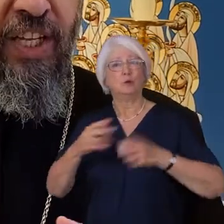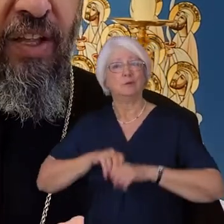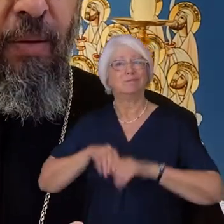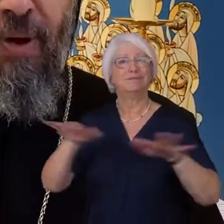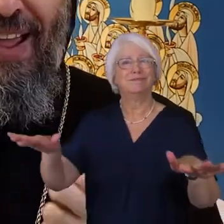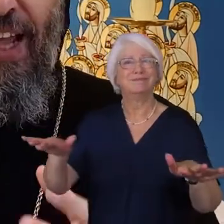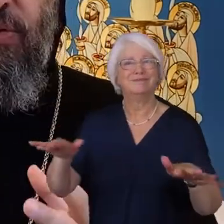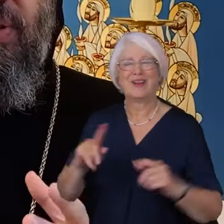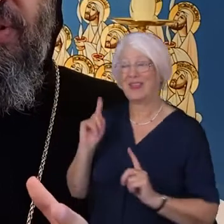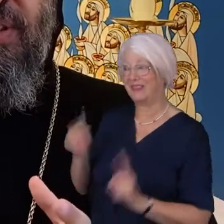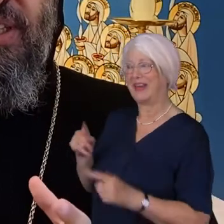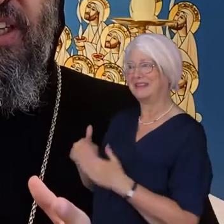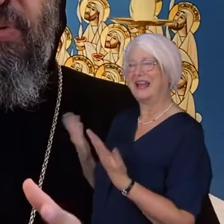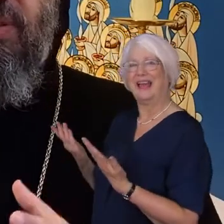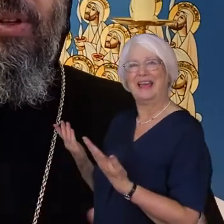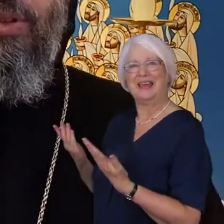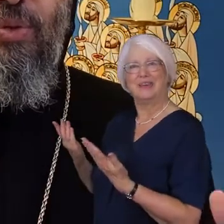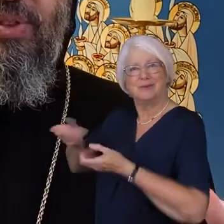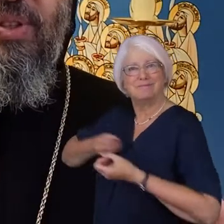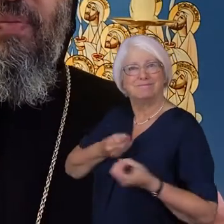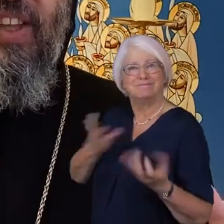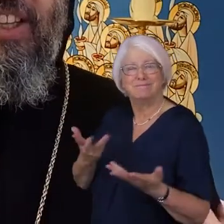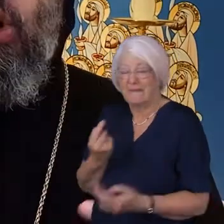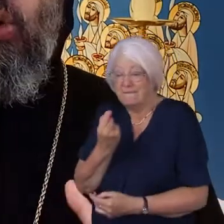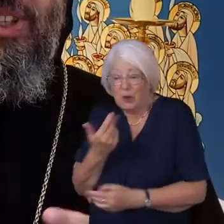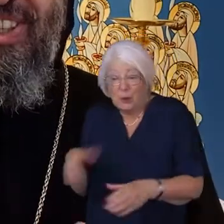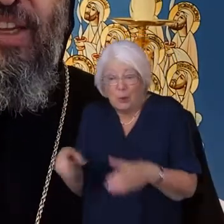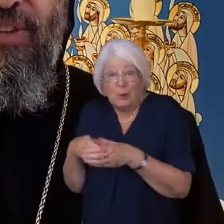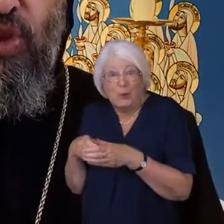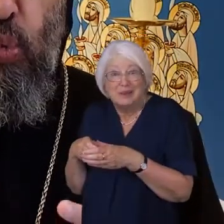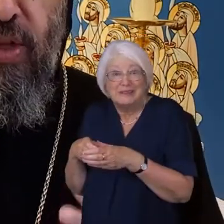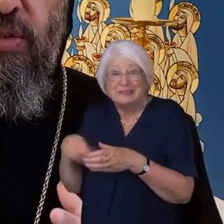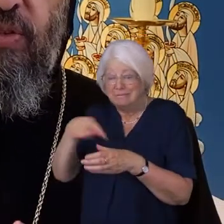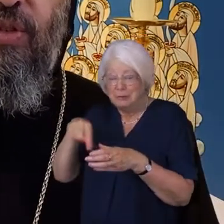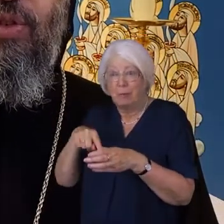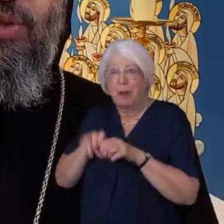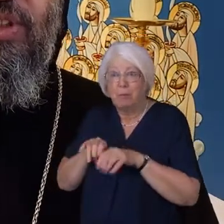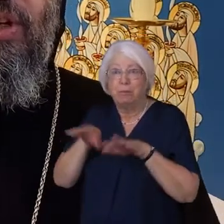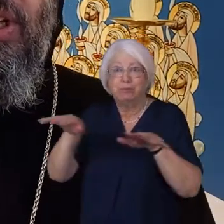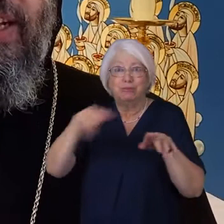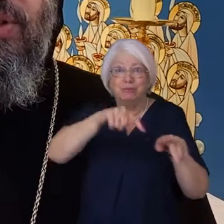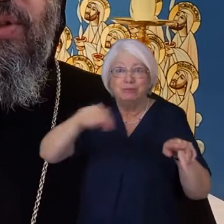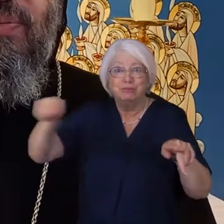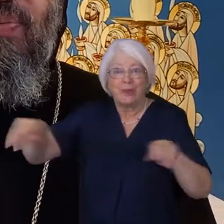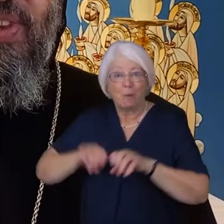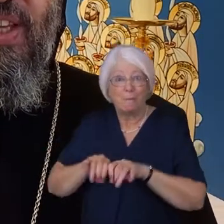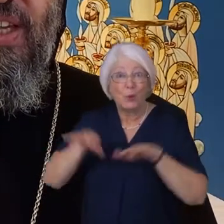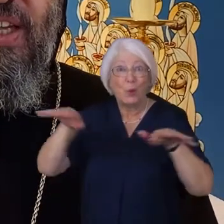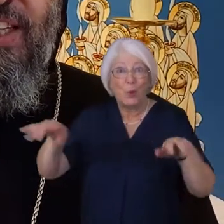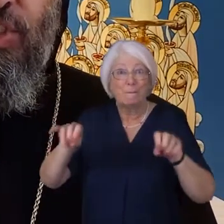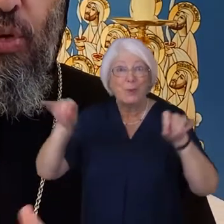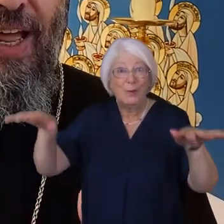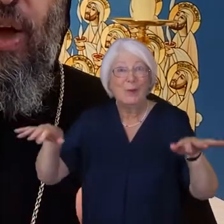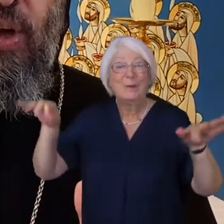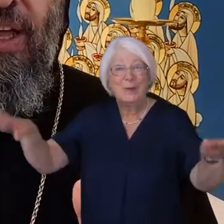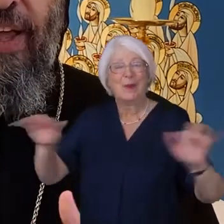was shared by a handful, but to multitudes, and they all received this wonderful good news in their own language.